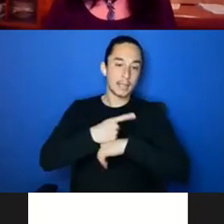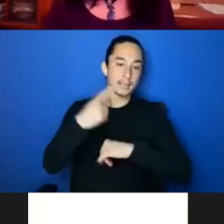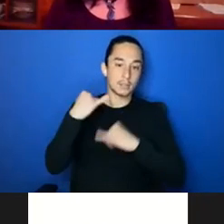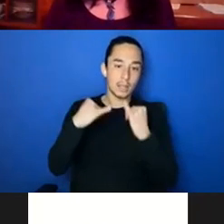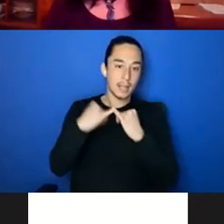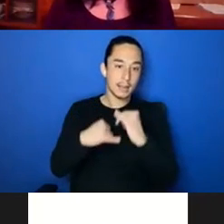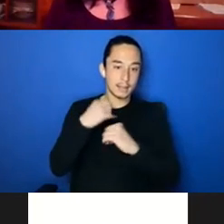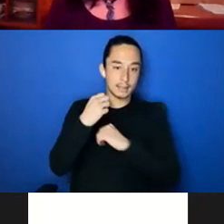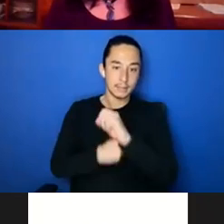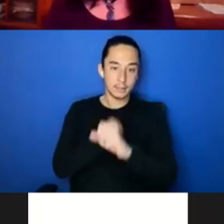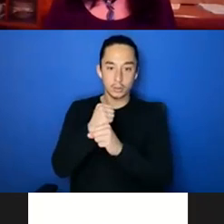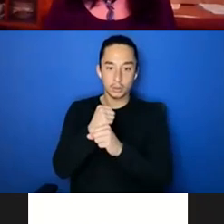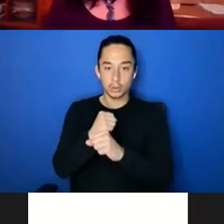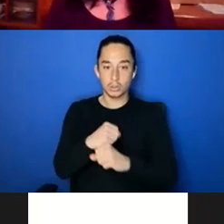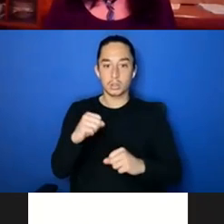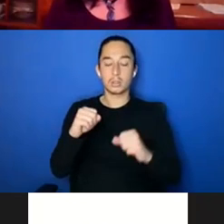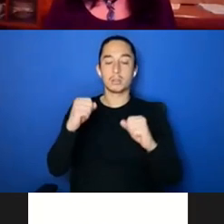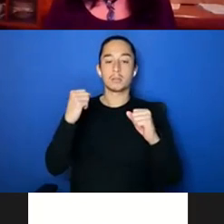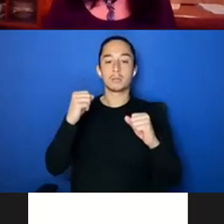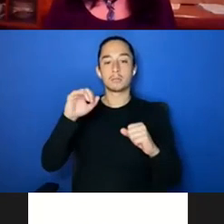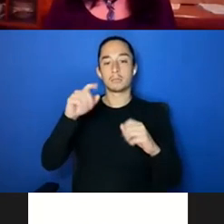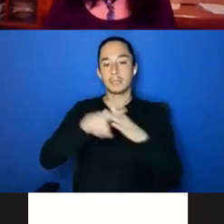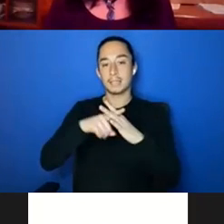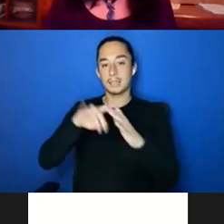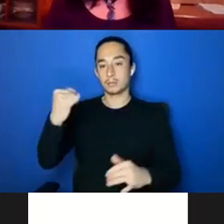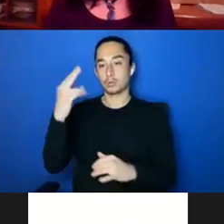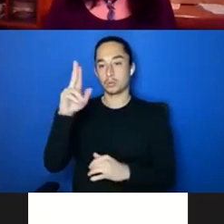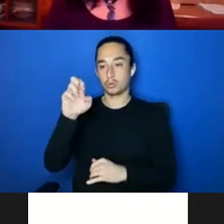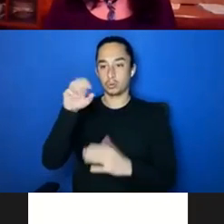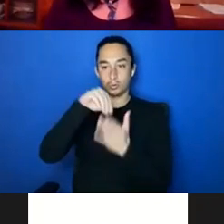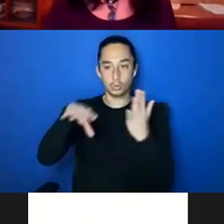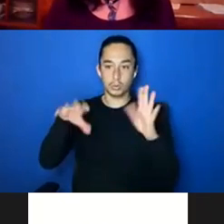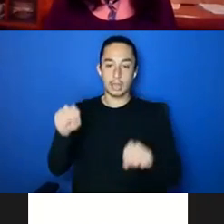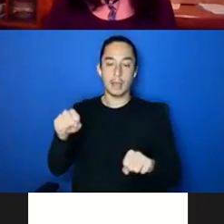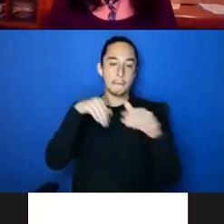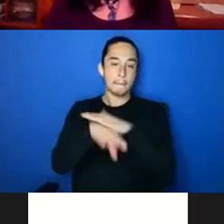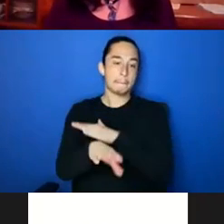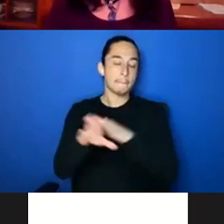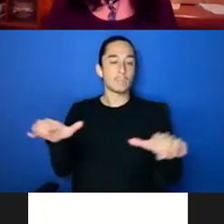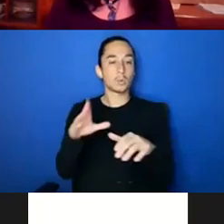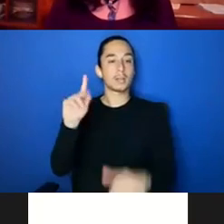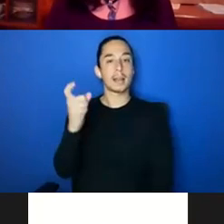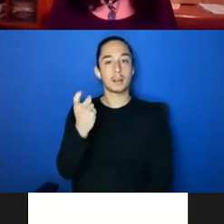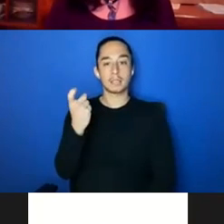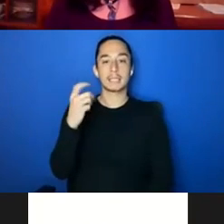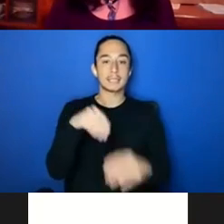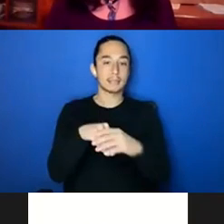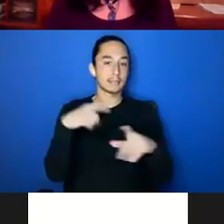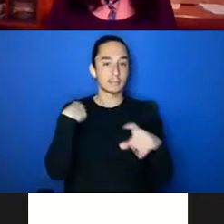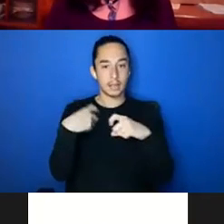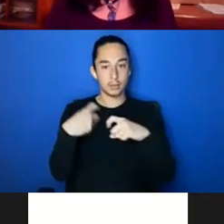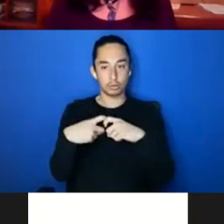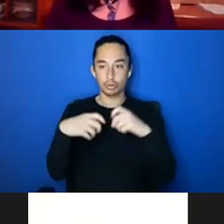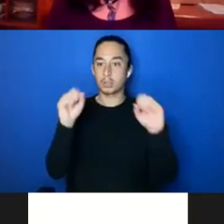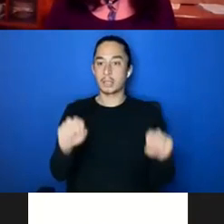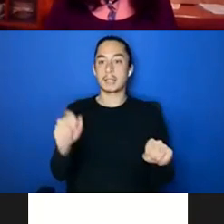year, usually at the beginning of June, where students can come in and do those diagnostics in Spanish so that they can